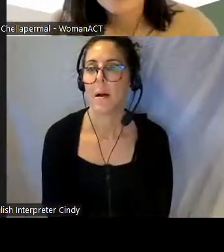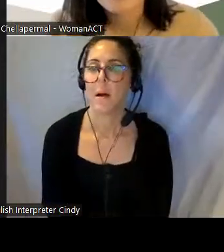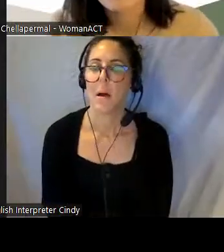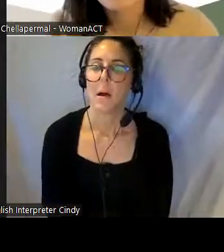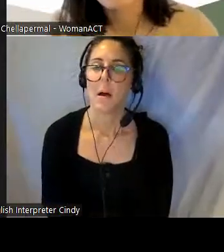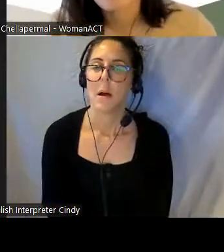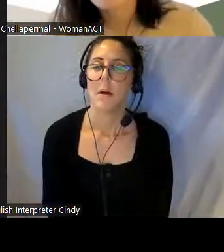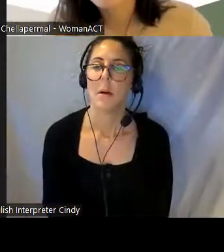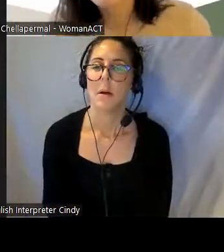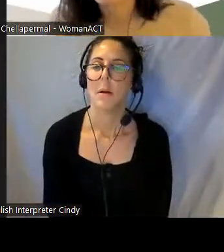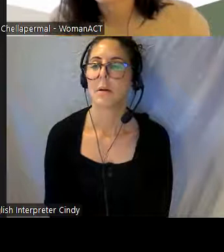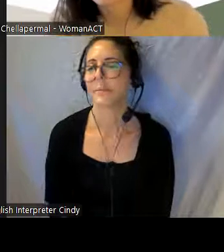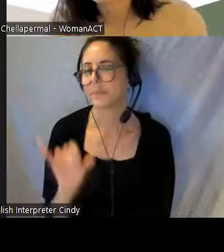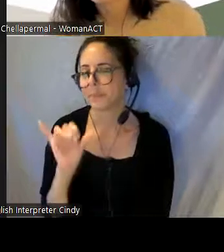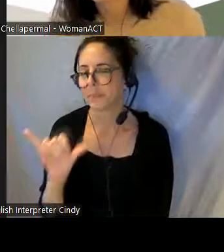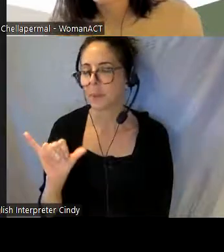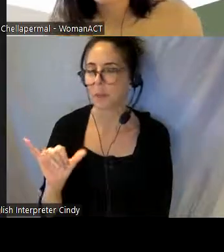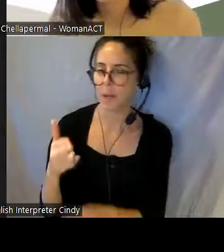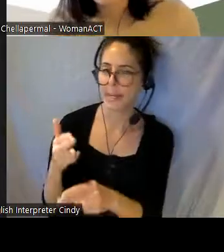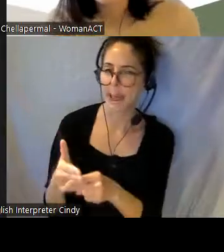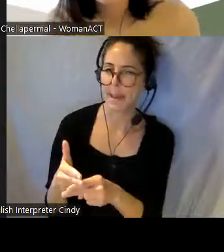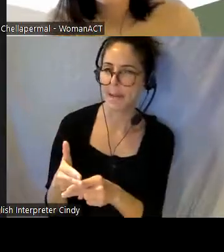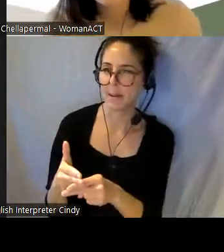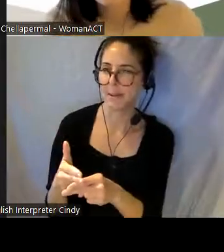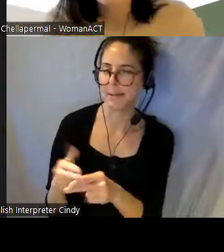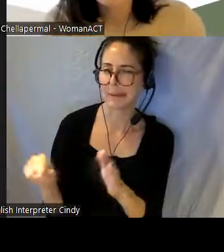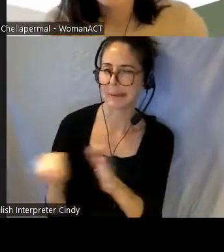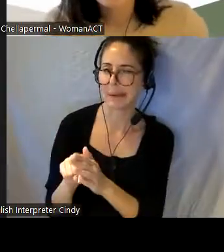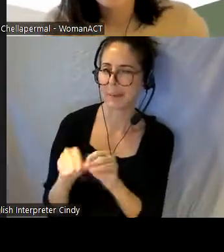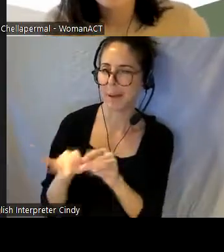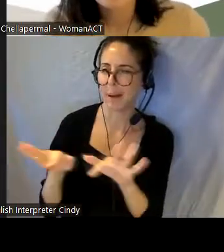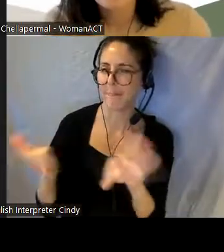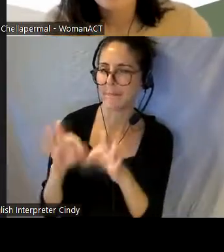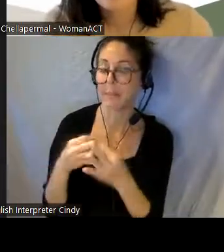They don't want to bring a bad name to the family, yes.